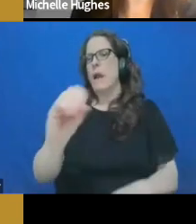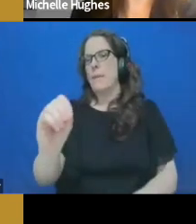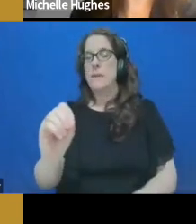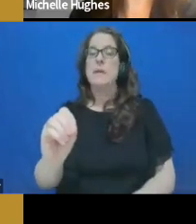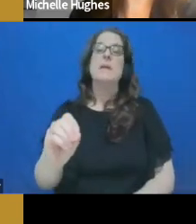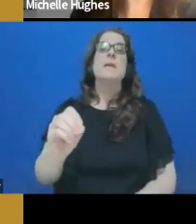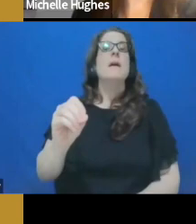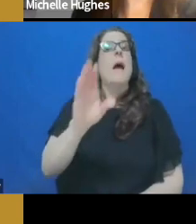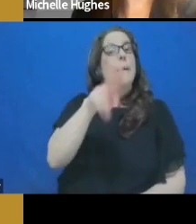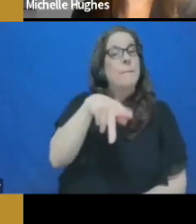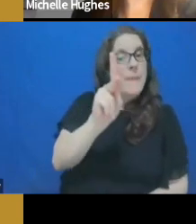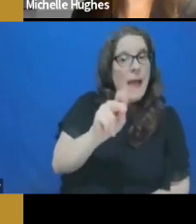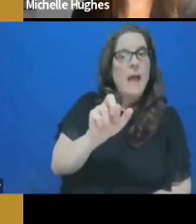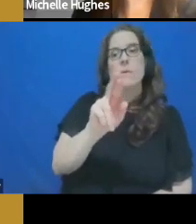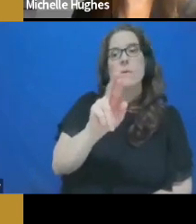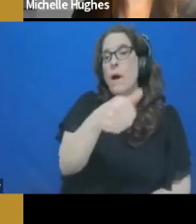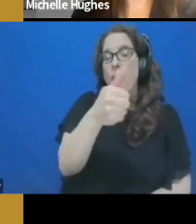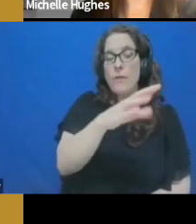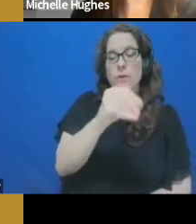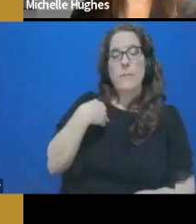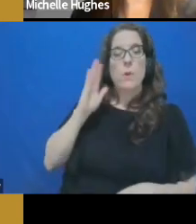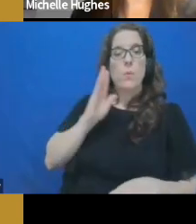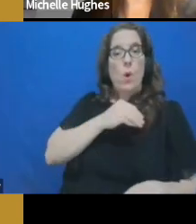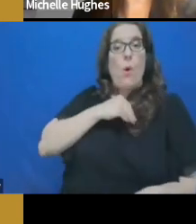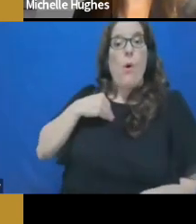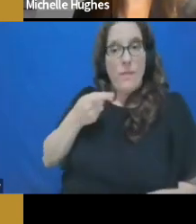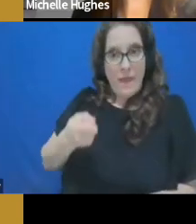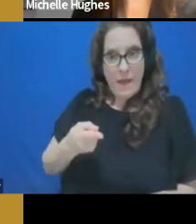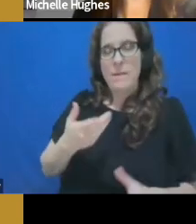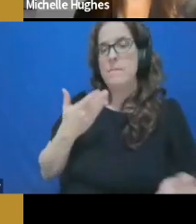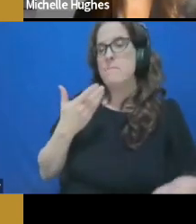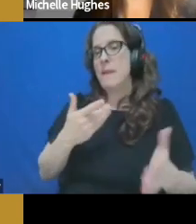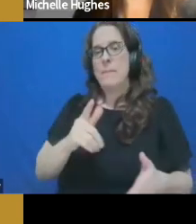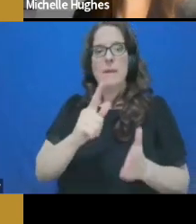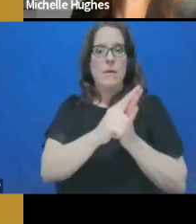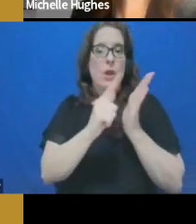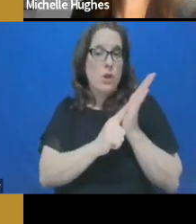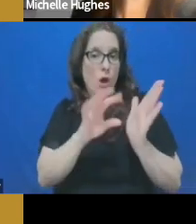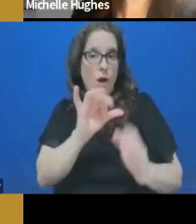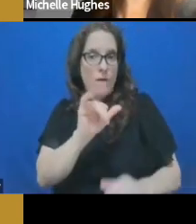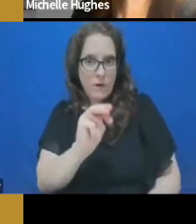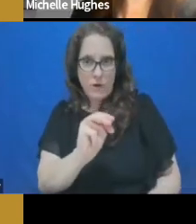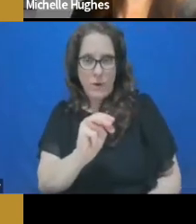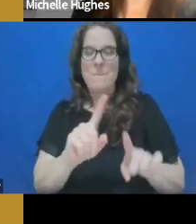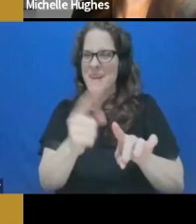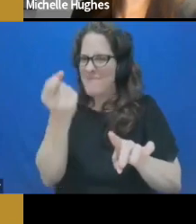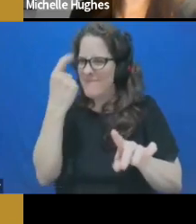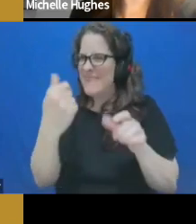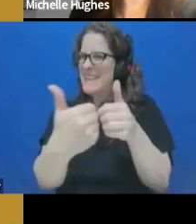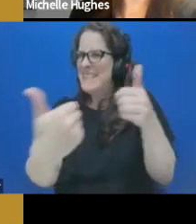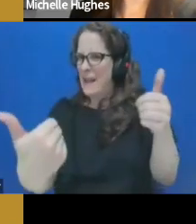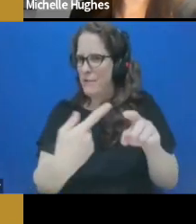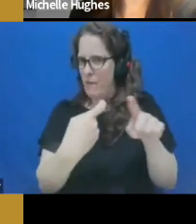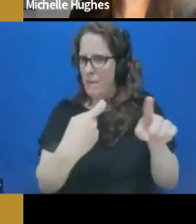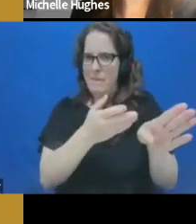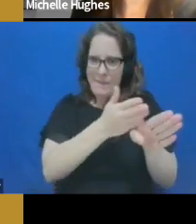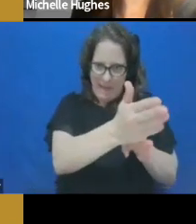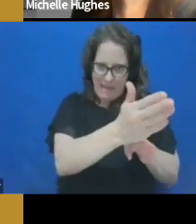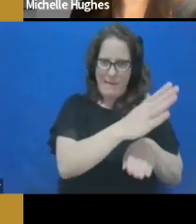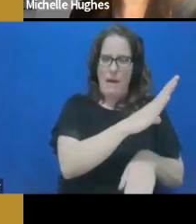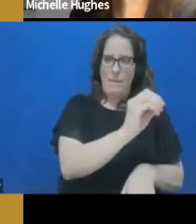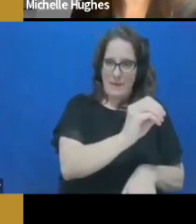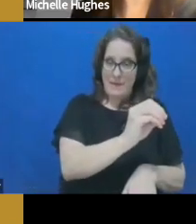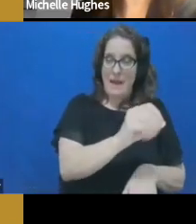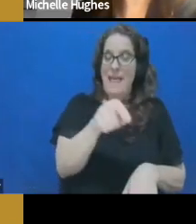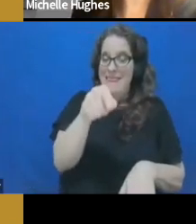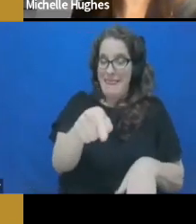institution, a law firm, or an independent partnership. Its function is to manage trusts, trust funds, and estates